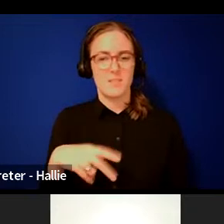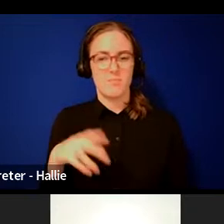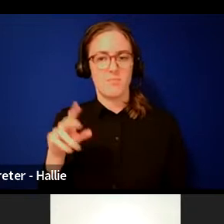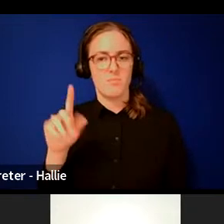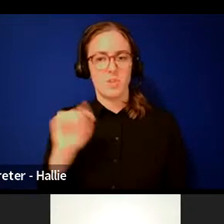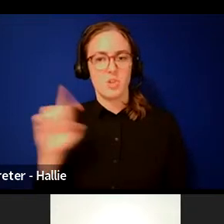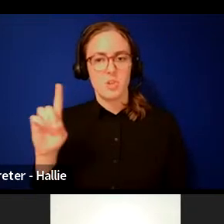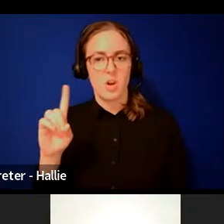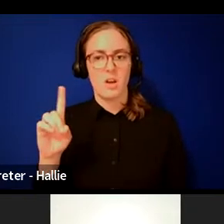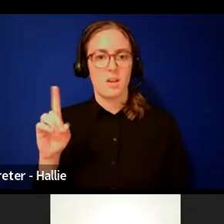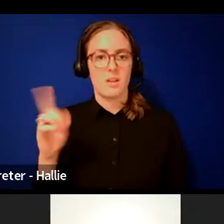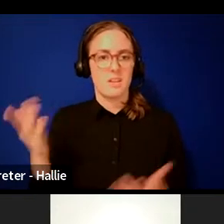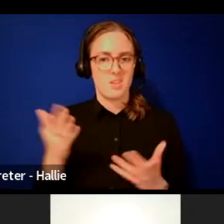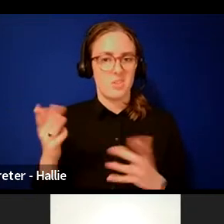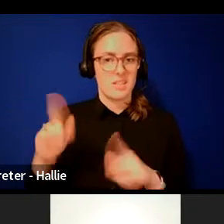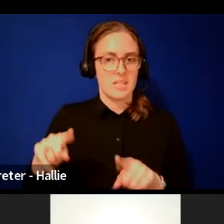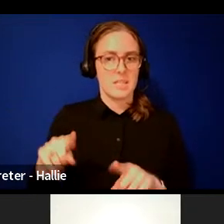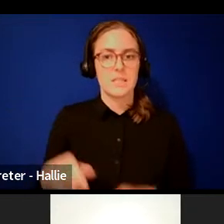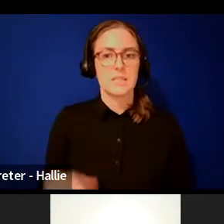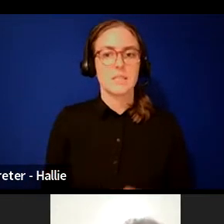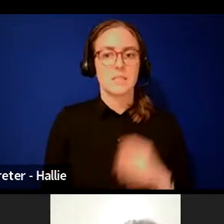the attendees